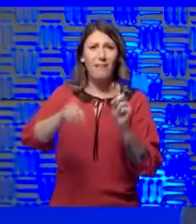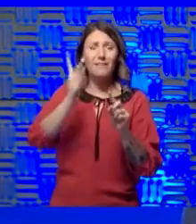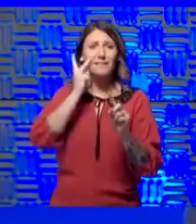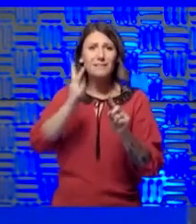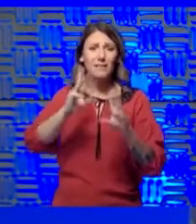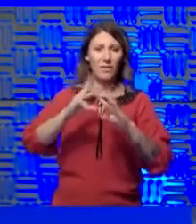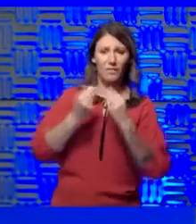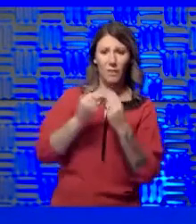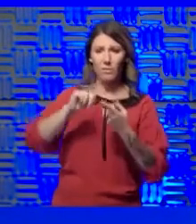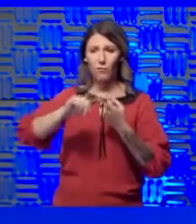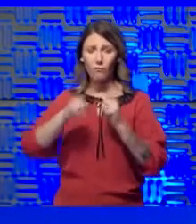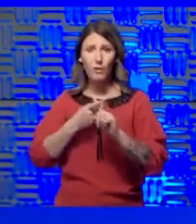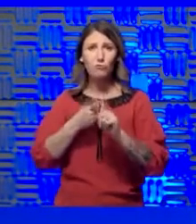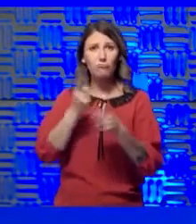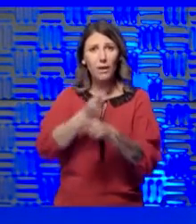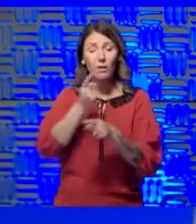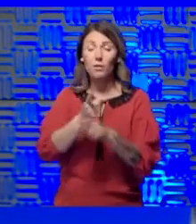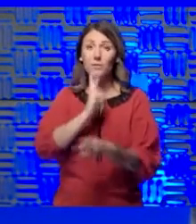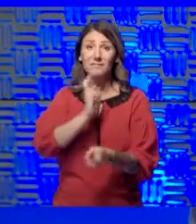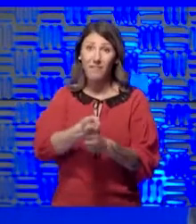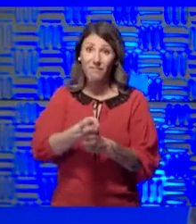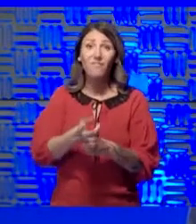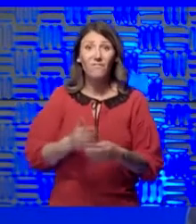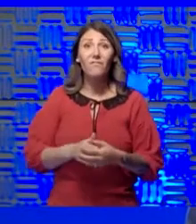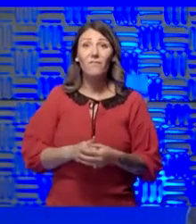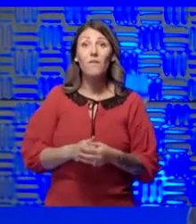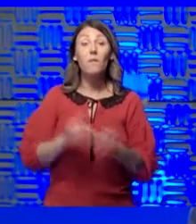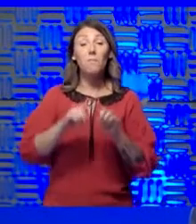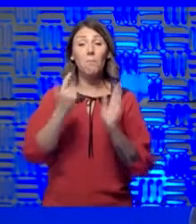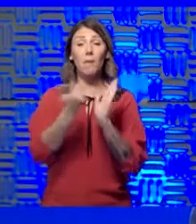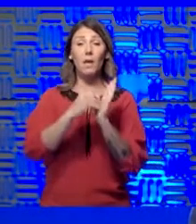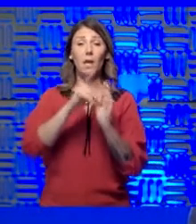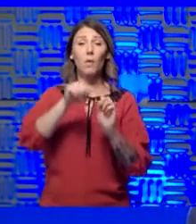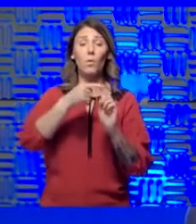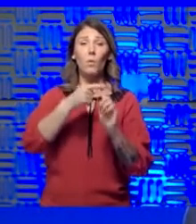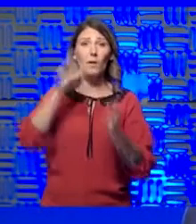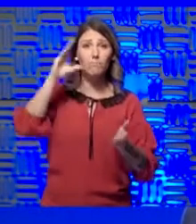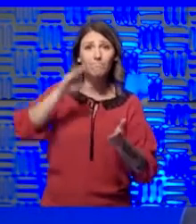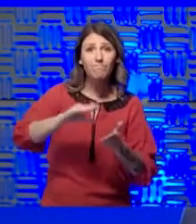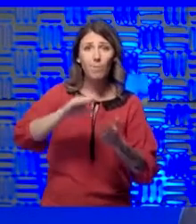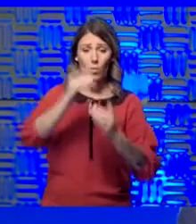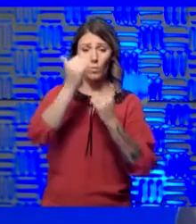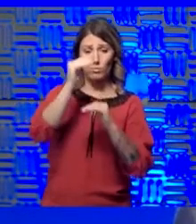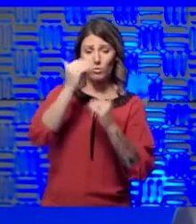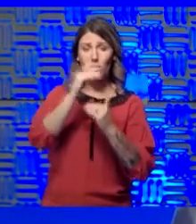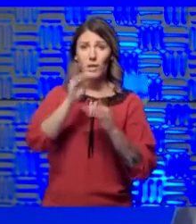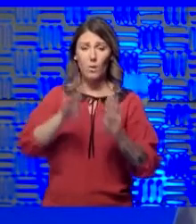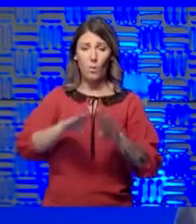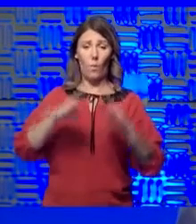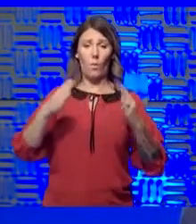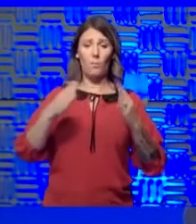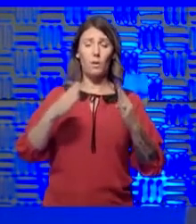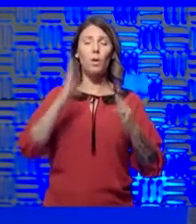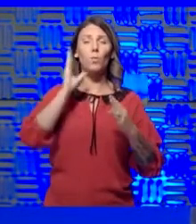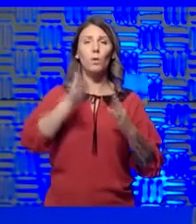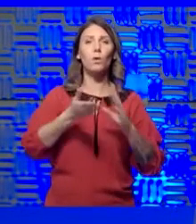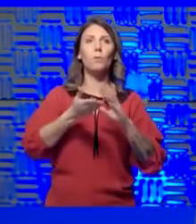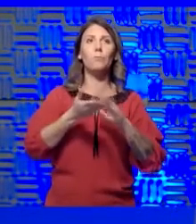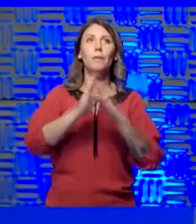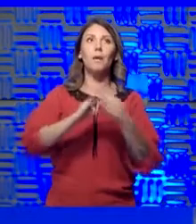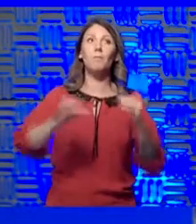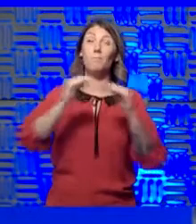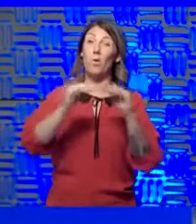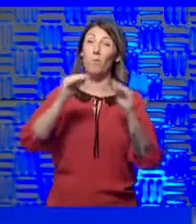very hard to do. Again, I think as we start to lessen our restrictions and open up, that will become more of an